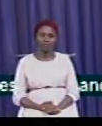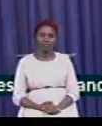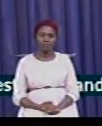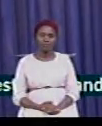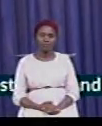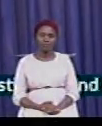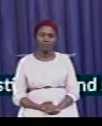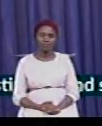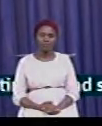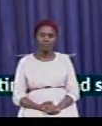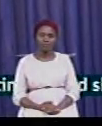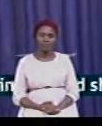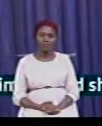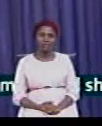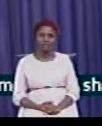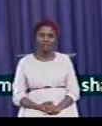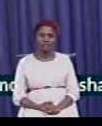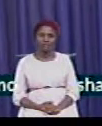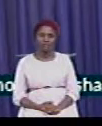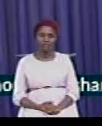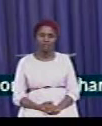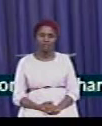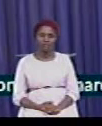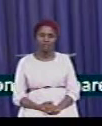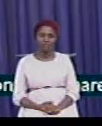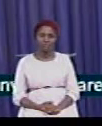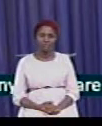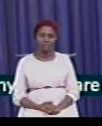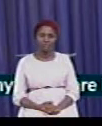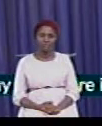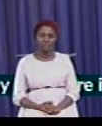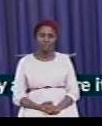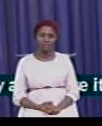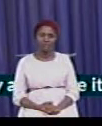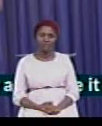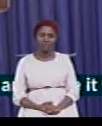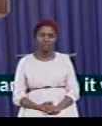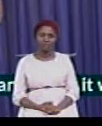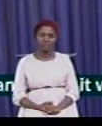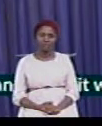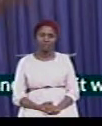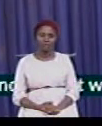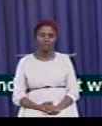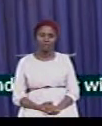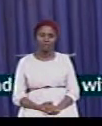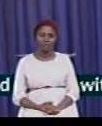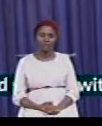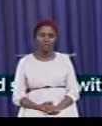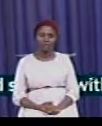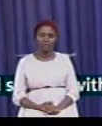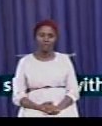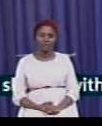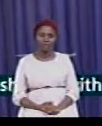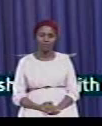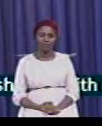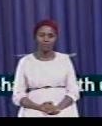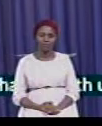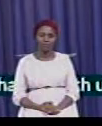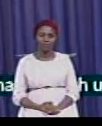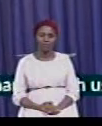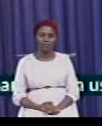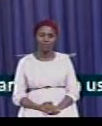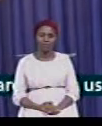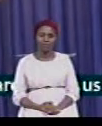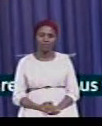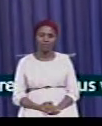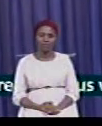any man to throw on them. A bit to me besides, I had a sister, Wadi Ayrana. No more who dear me, ye. But in a minute, said dear papa bompire,